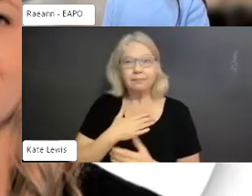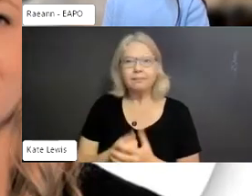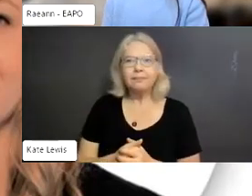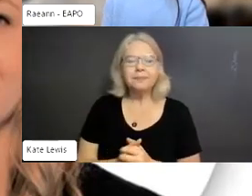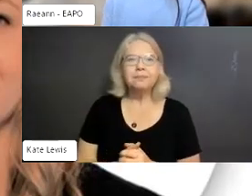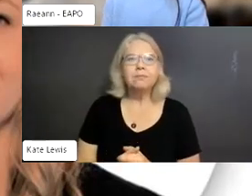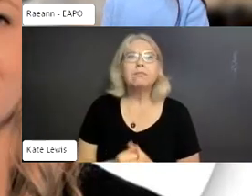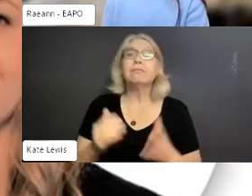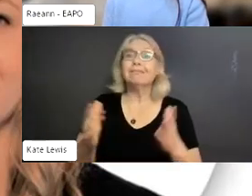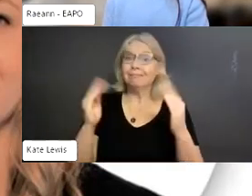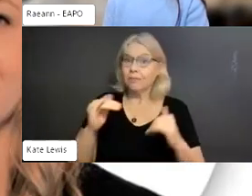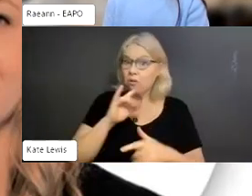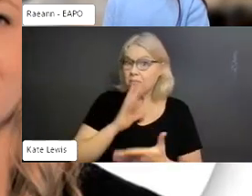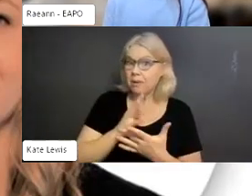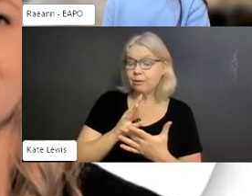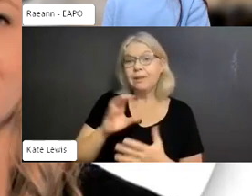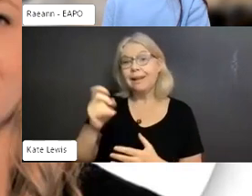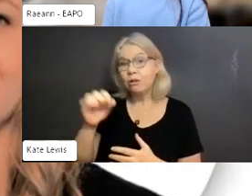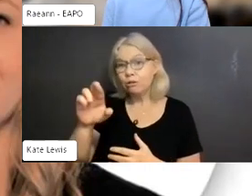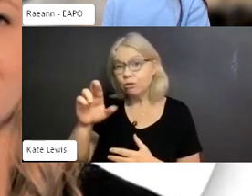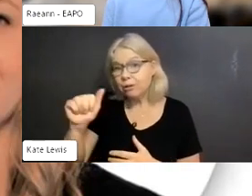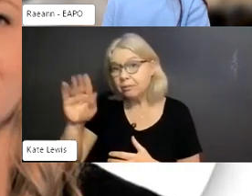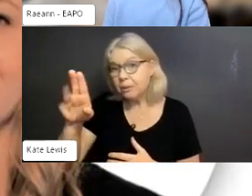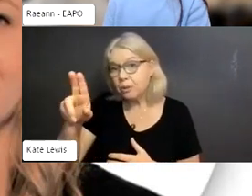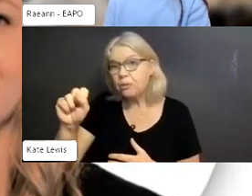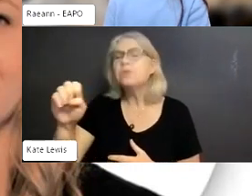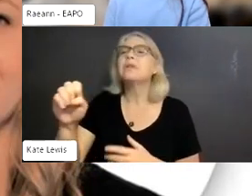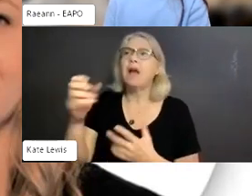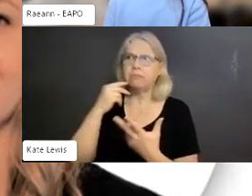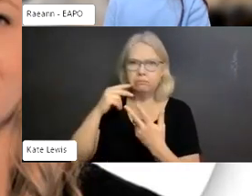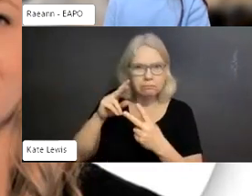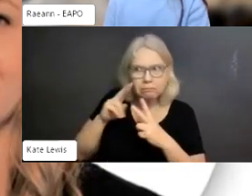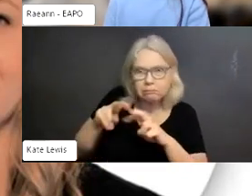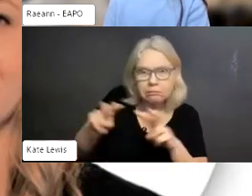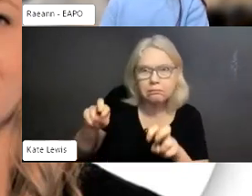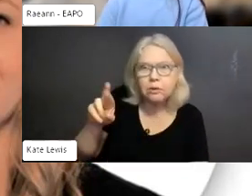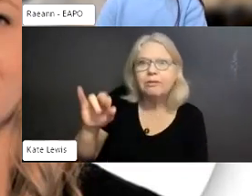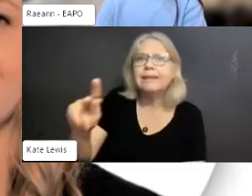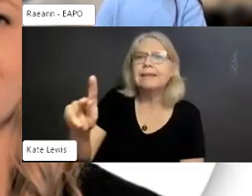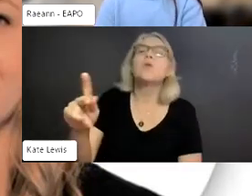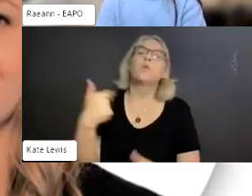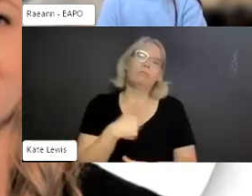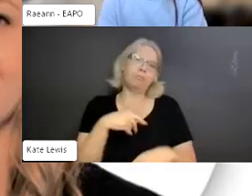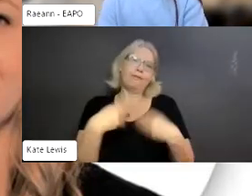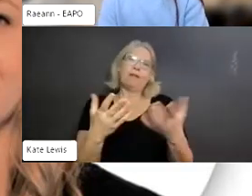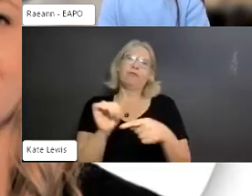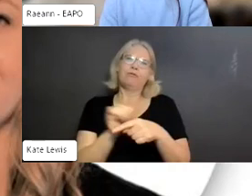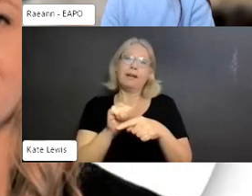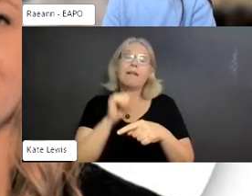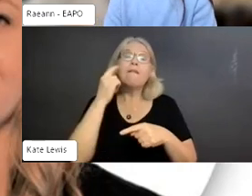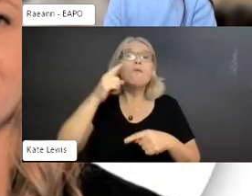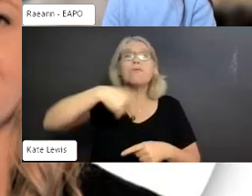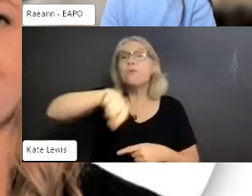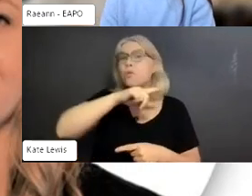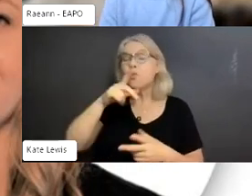escalate. We are doing some risk assessment training for frontline providers who are doing intervention to support seniors.